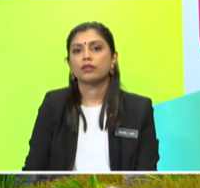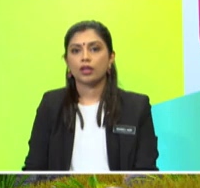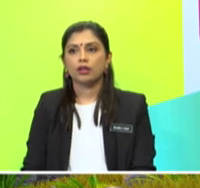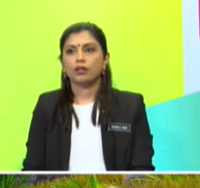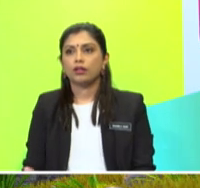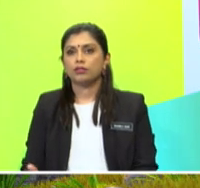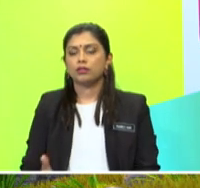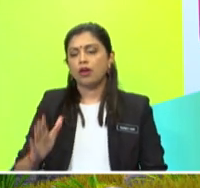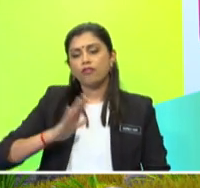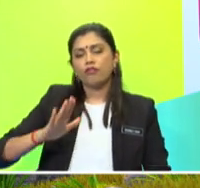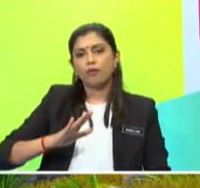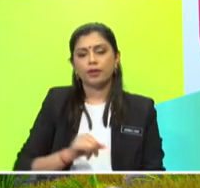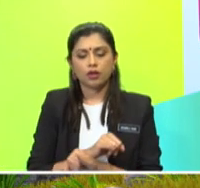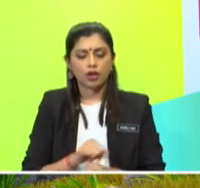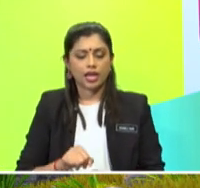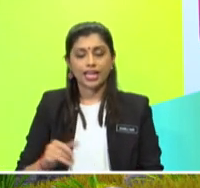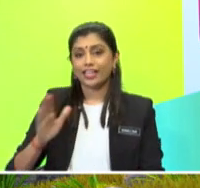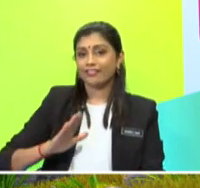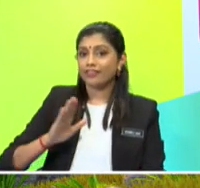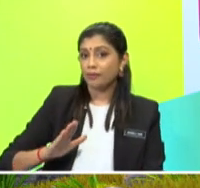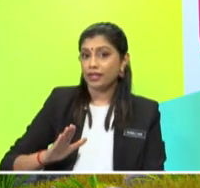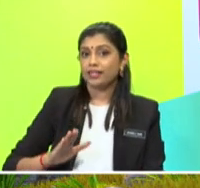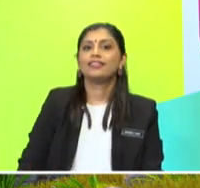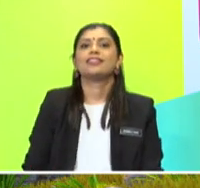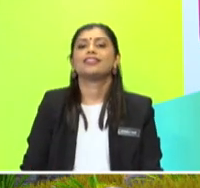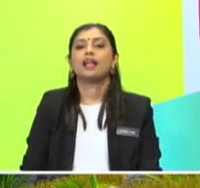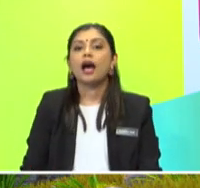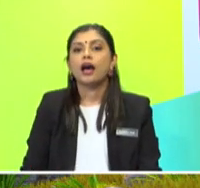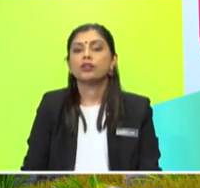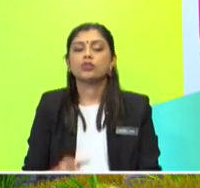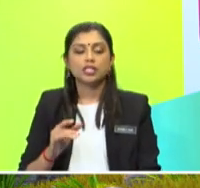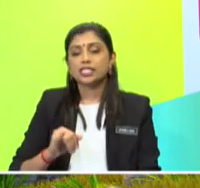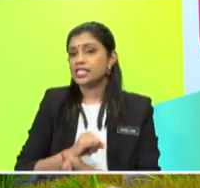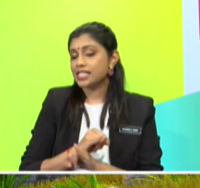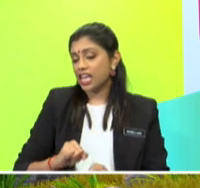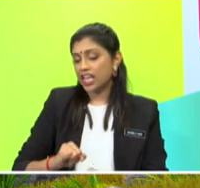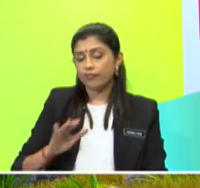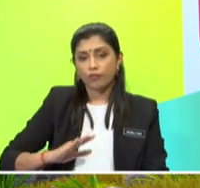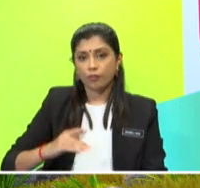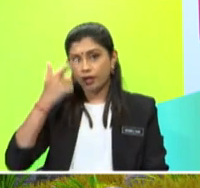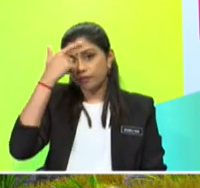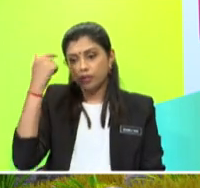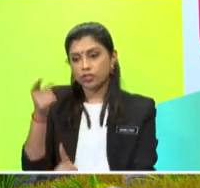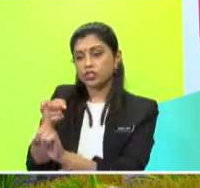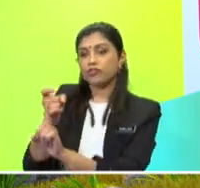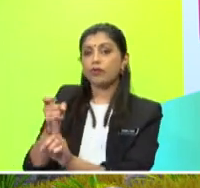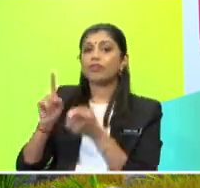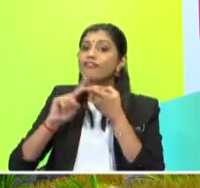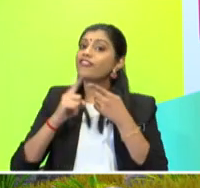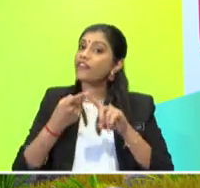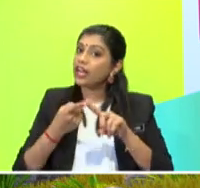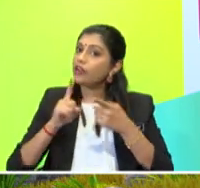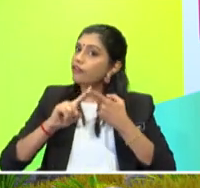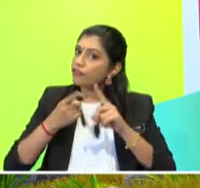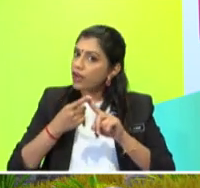Hmm. I would say informal. Great, because it's from your friend in England. Yeah. Good job, Sean. So now, girls